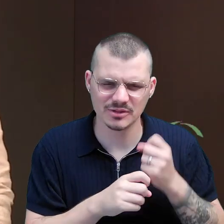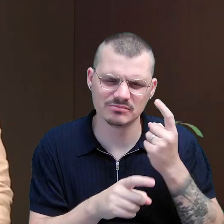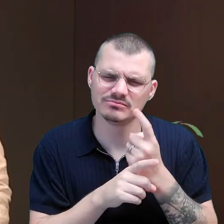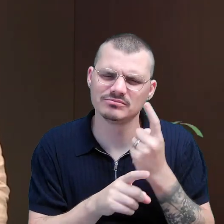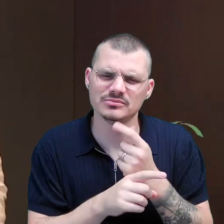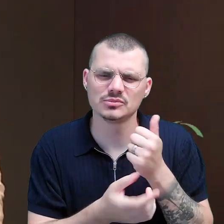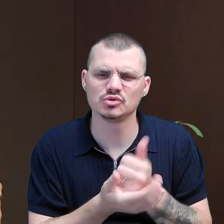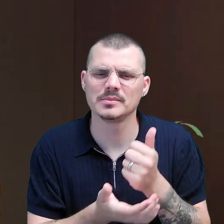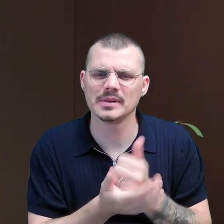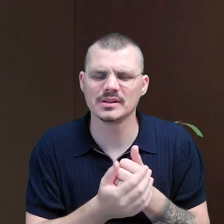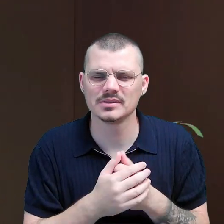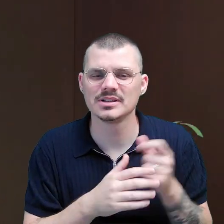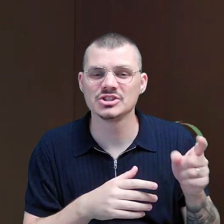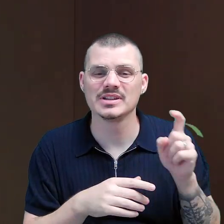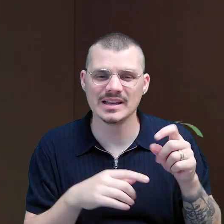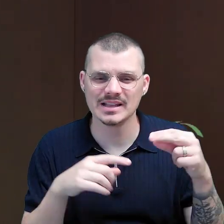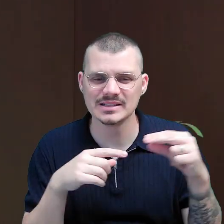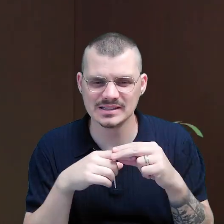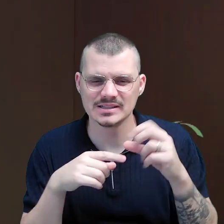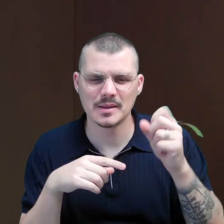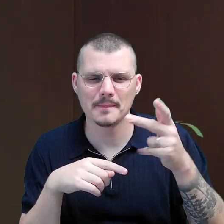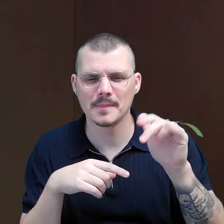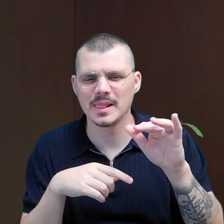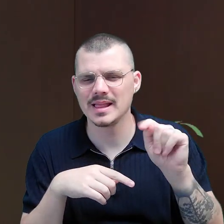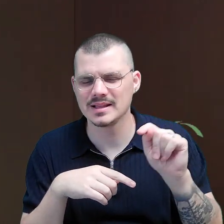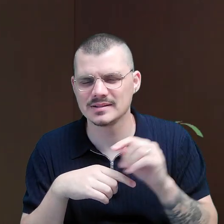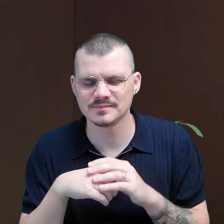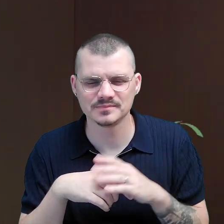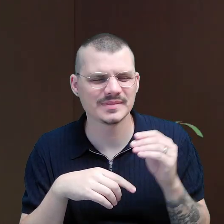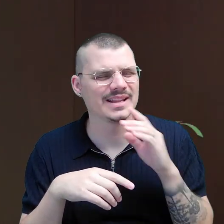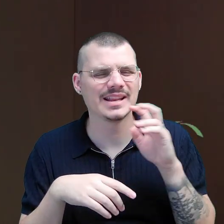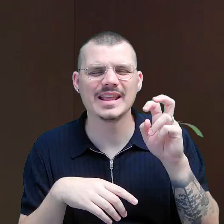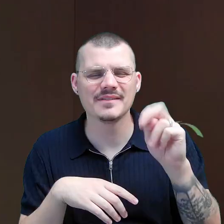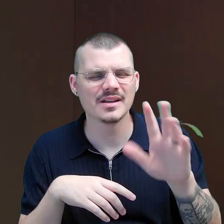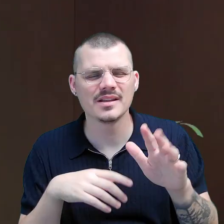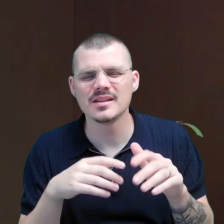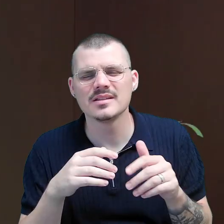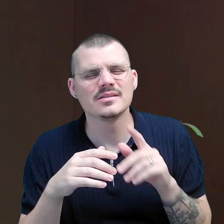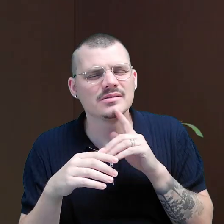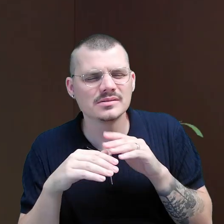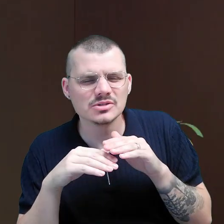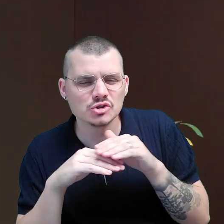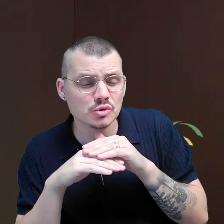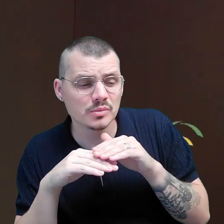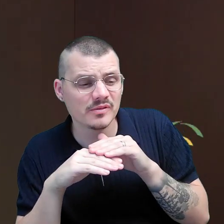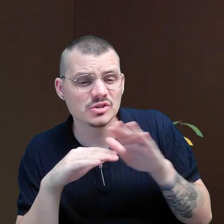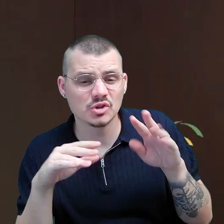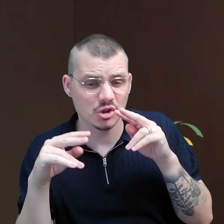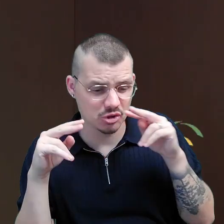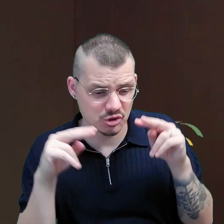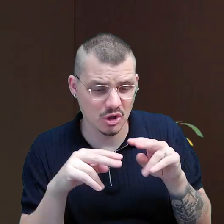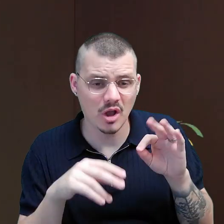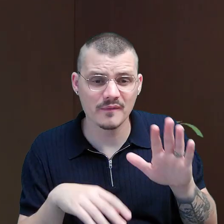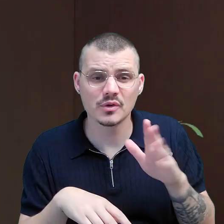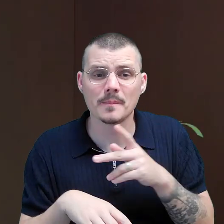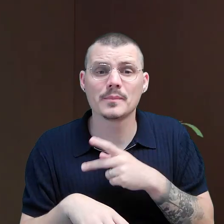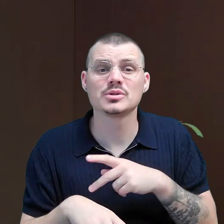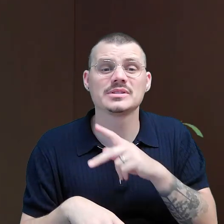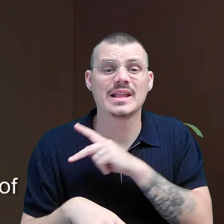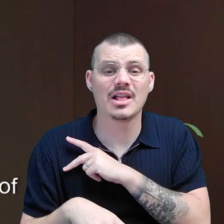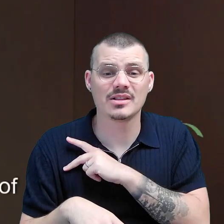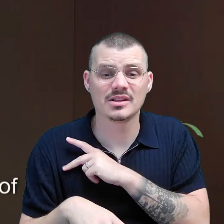proper treatment. She needed a splint, and even the most superficial review of her